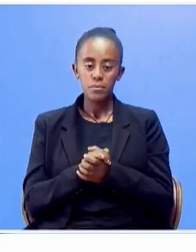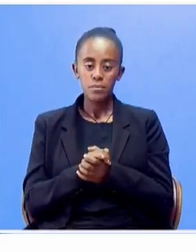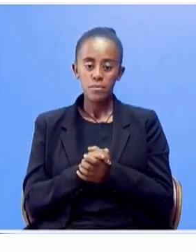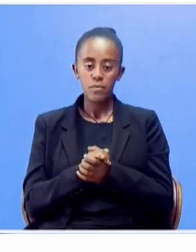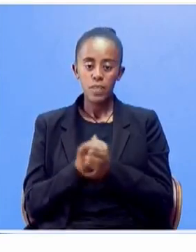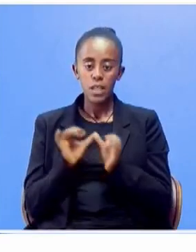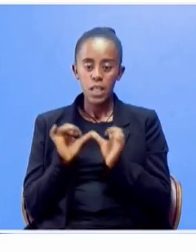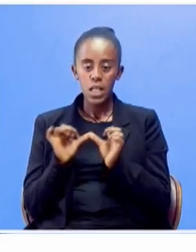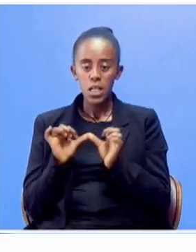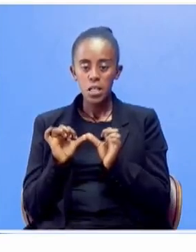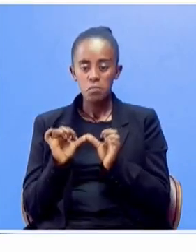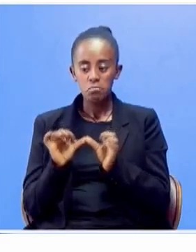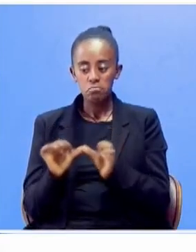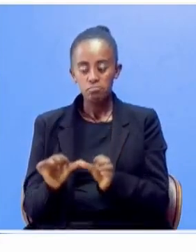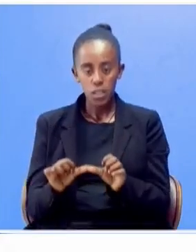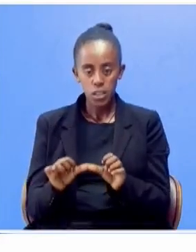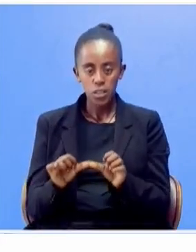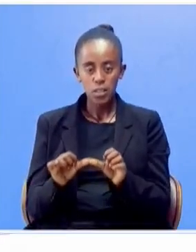spending